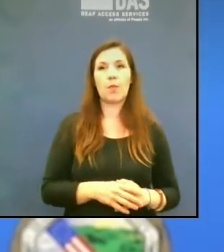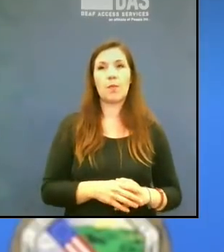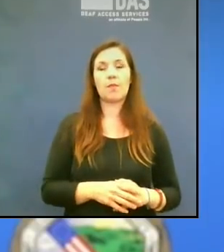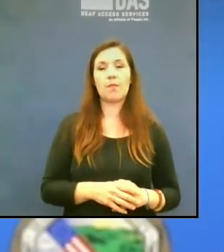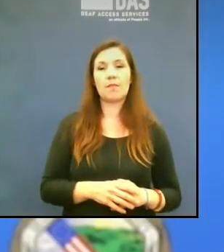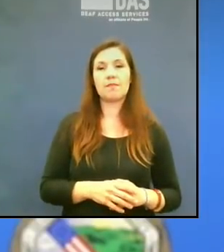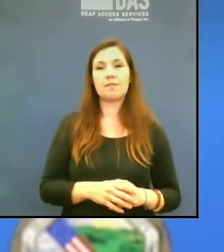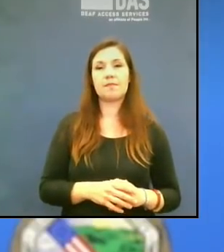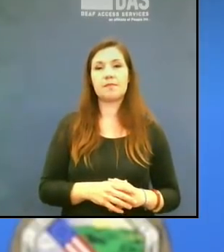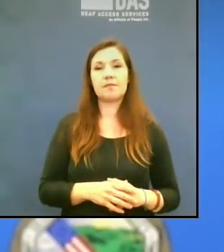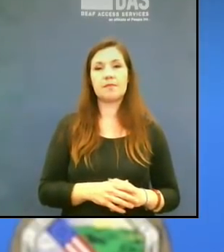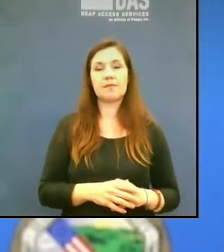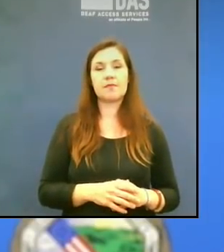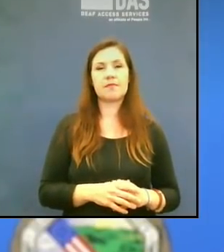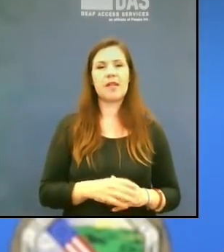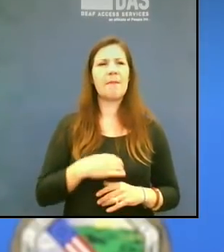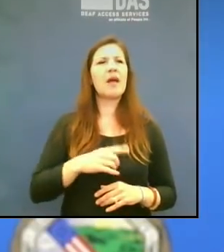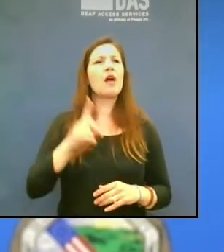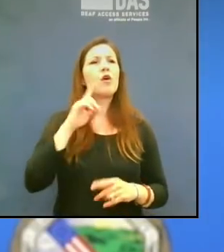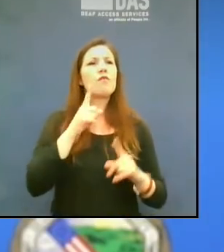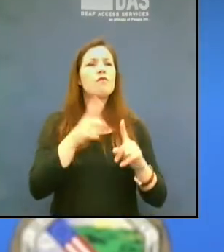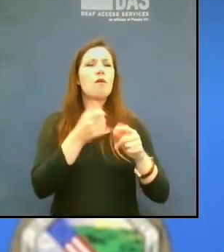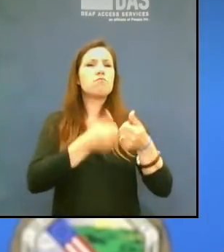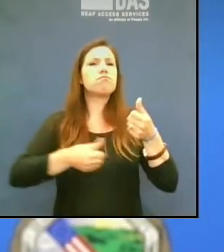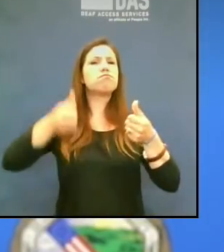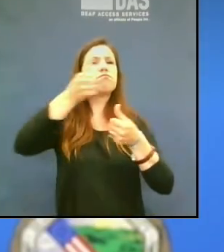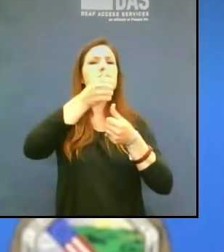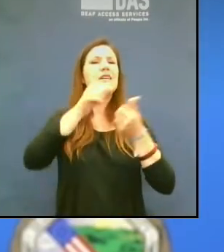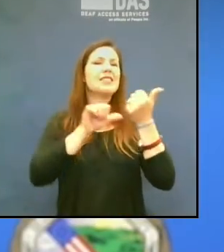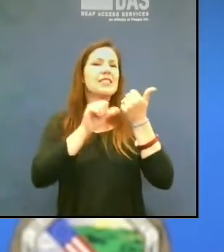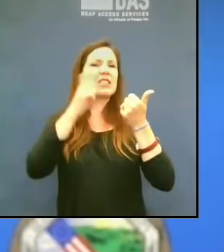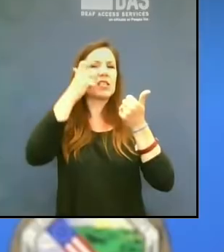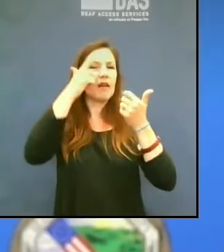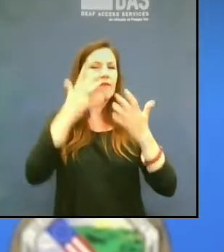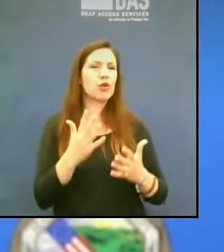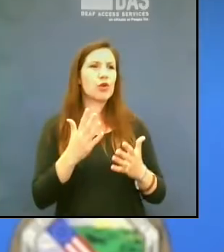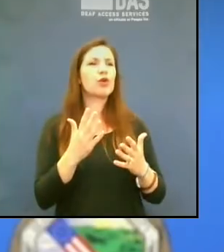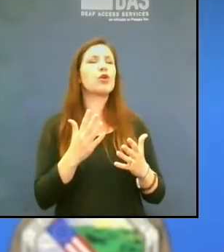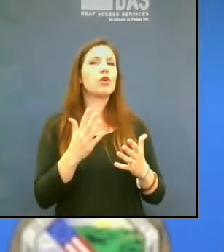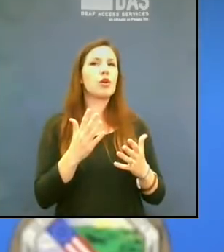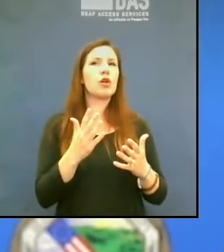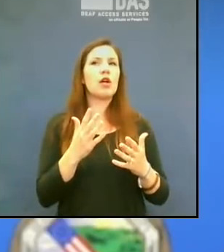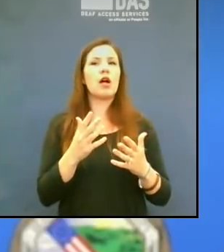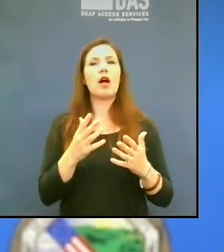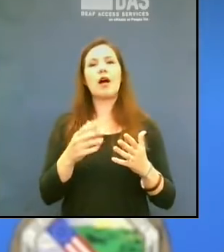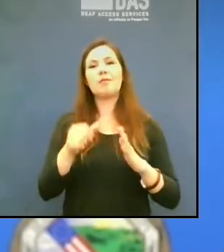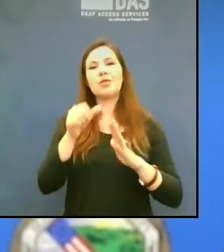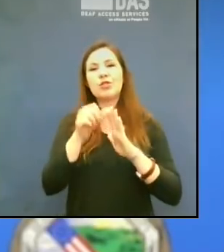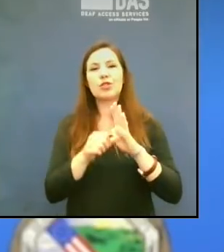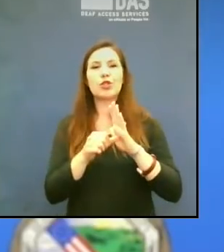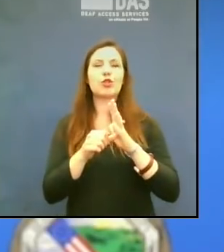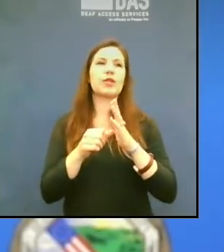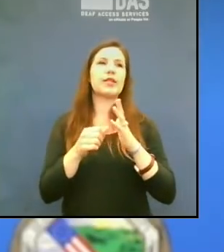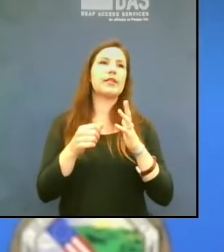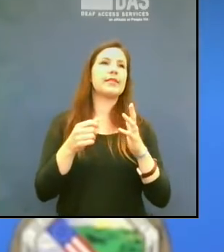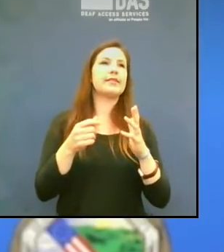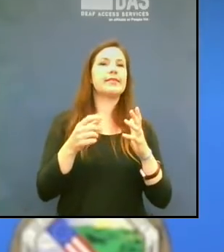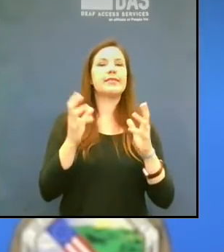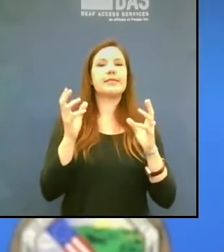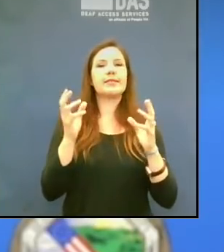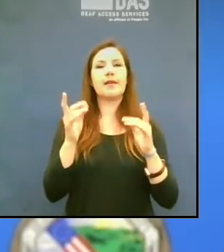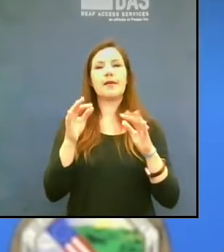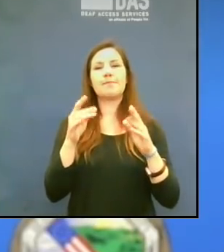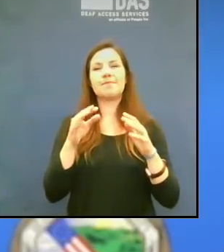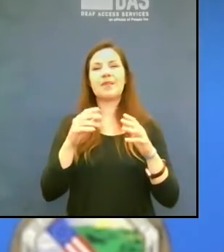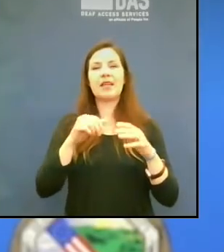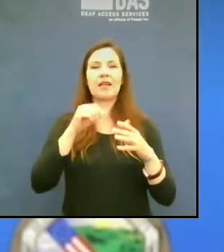Heard from the Lieutenant Governor this afternoon that elective surgeries and ambulatory care can resume. Are there any other